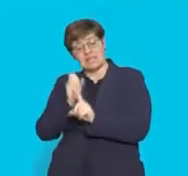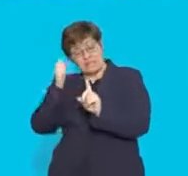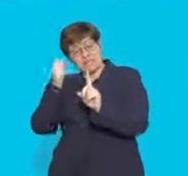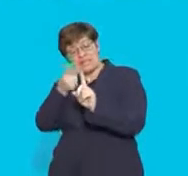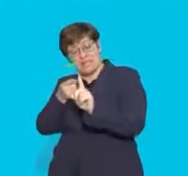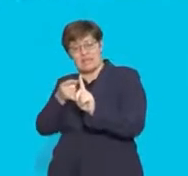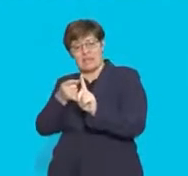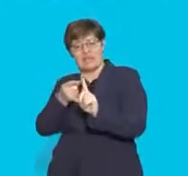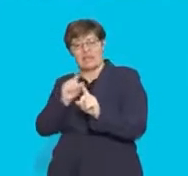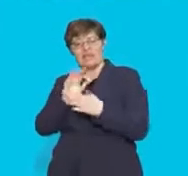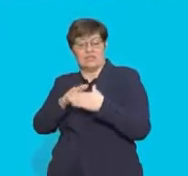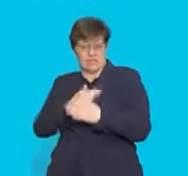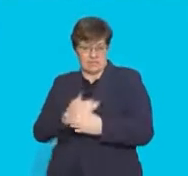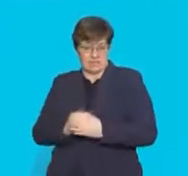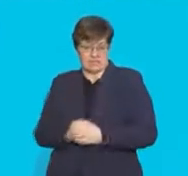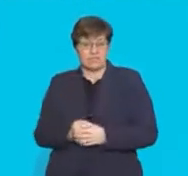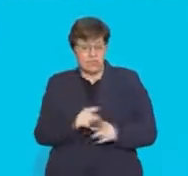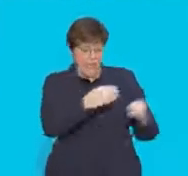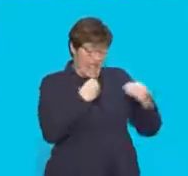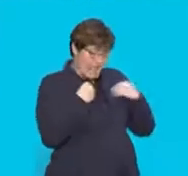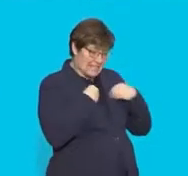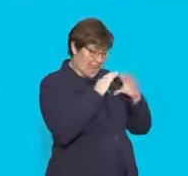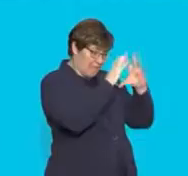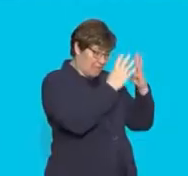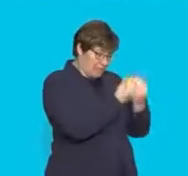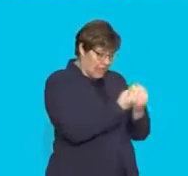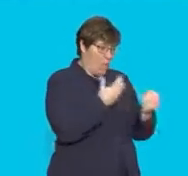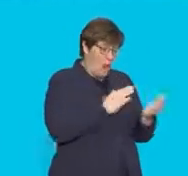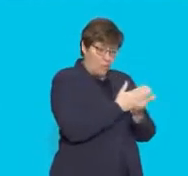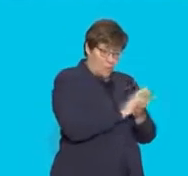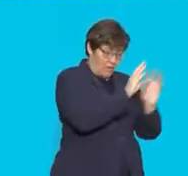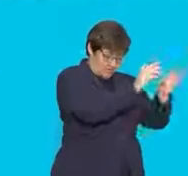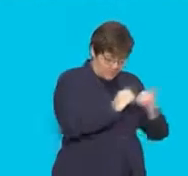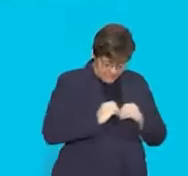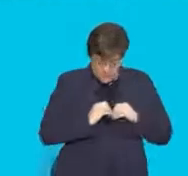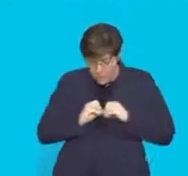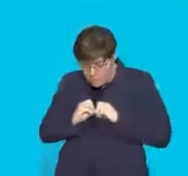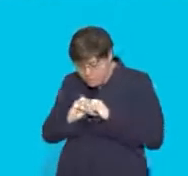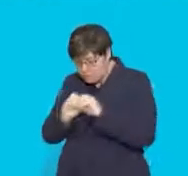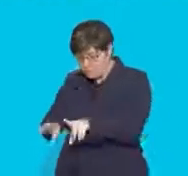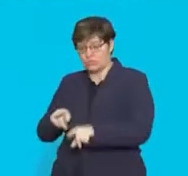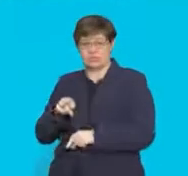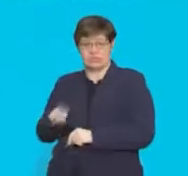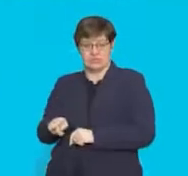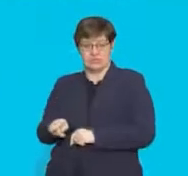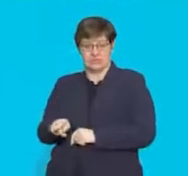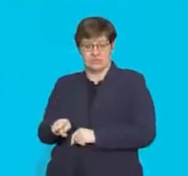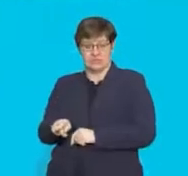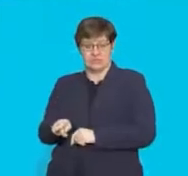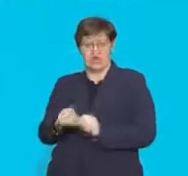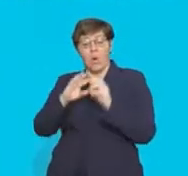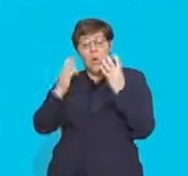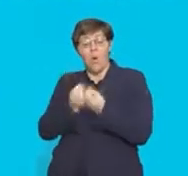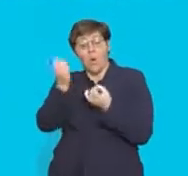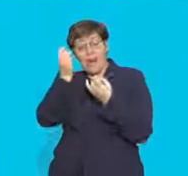information of the asset into the asset disposal account. Once you have transferred all the information,